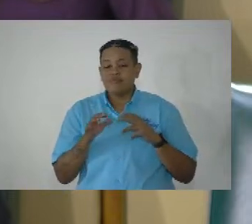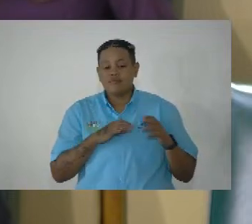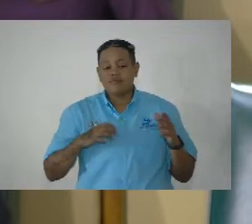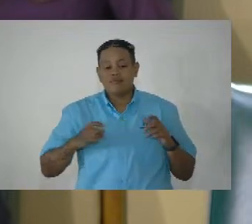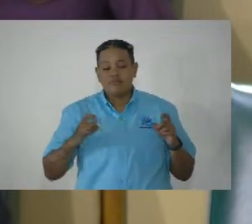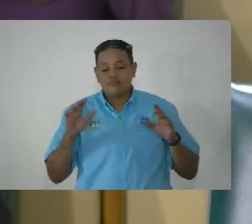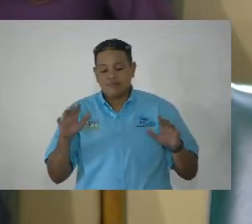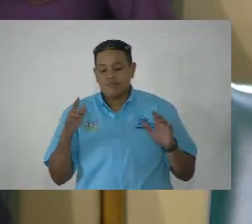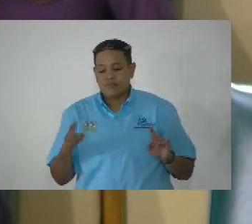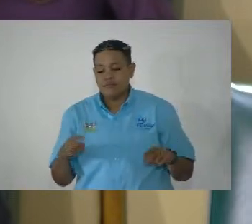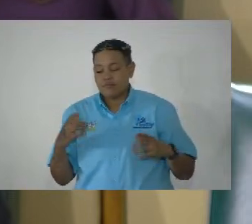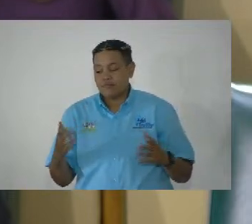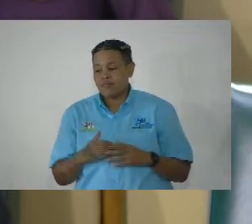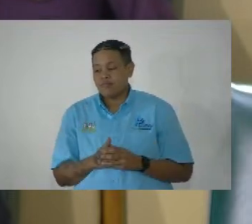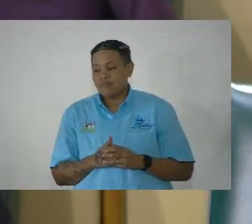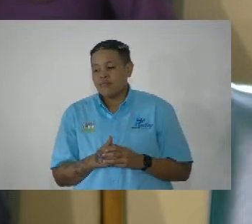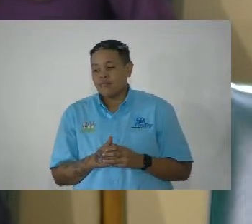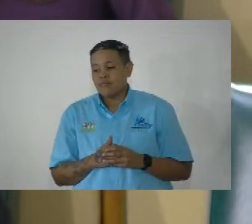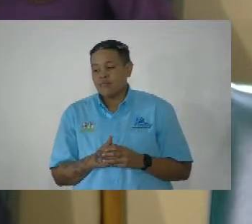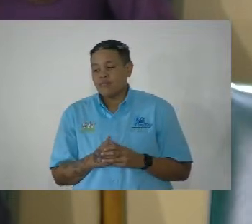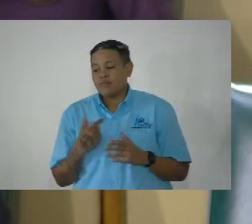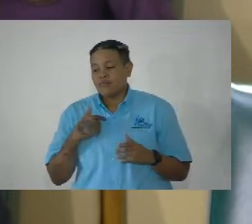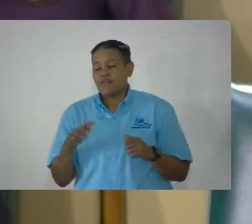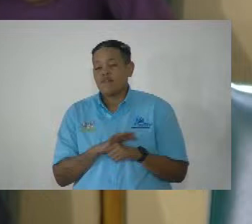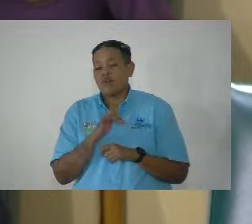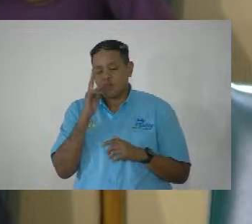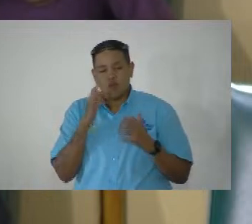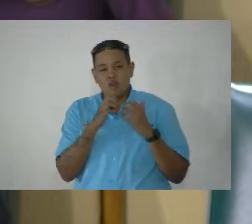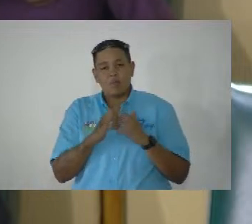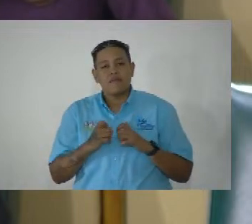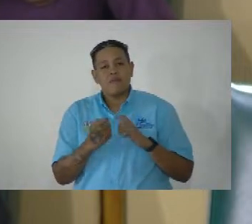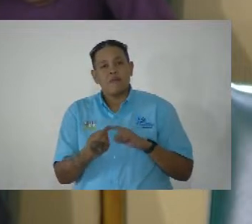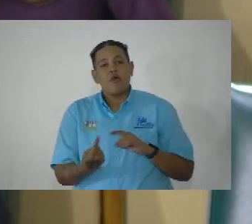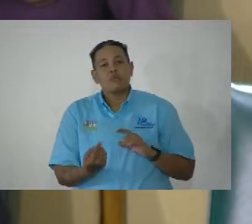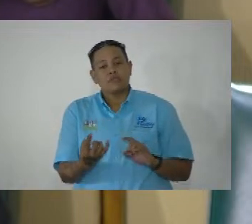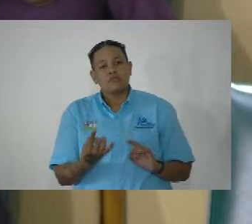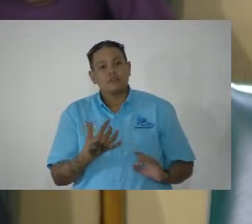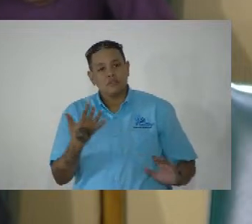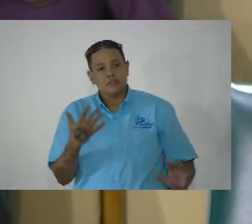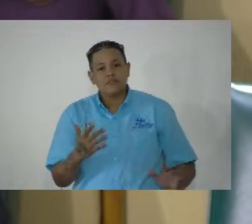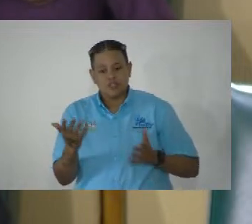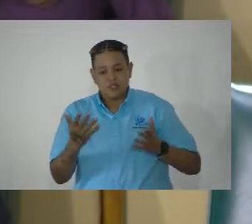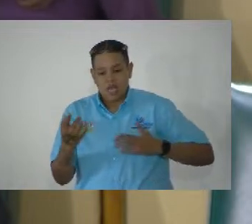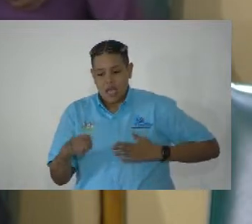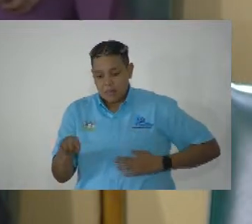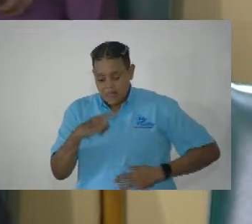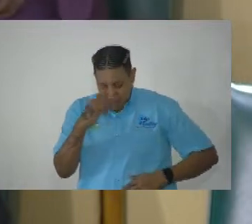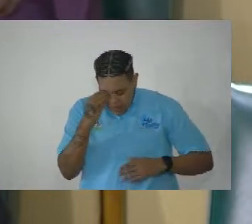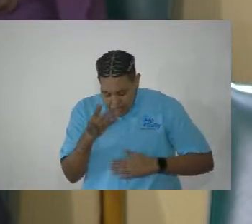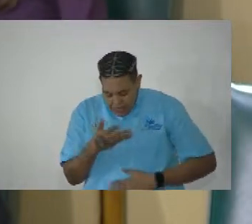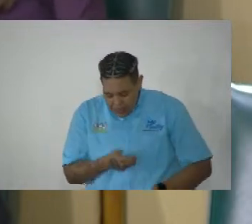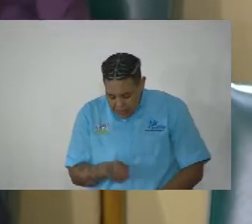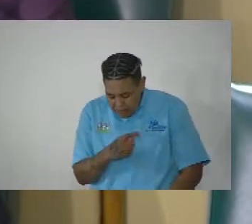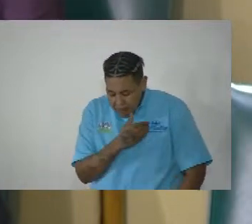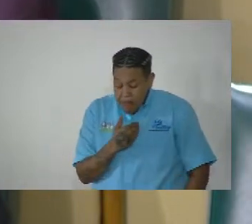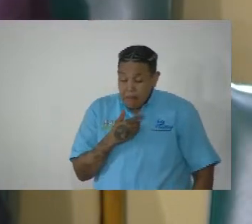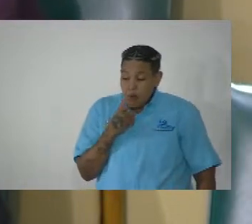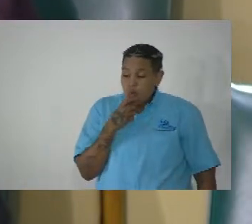Committee, and I've had full cooperation from the opposition, where they have indicated their